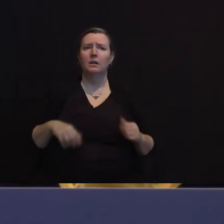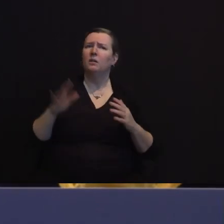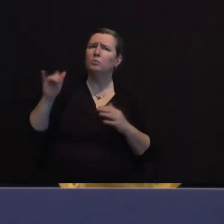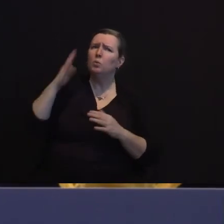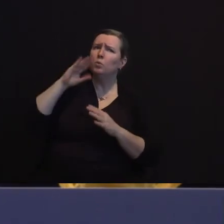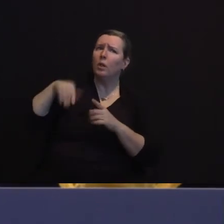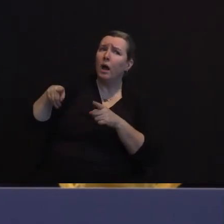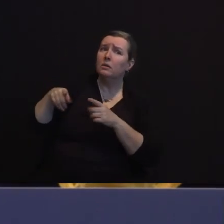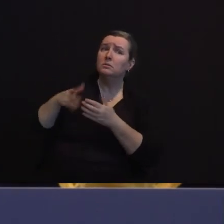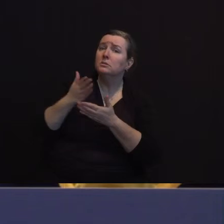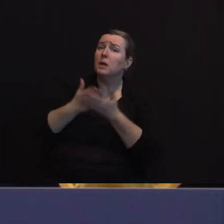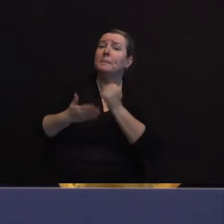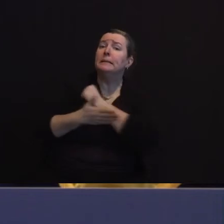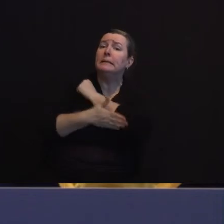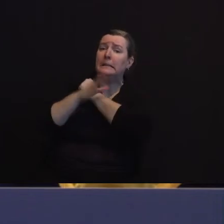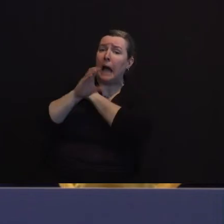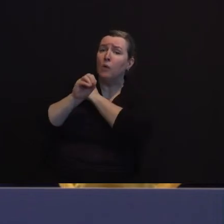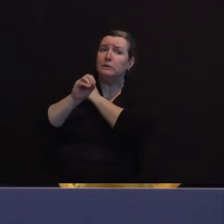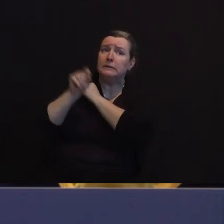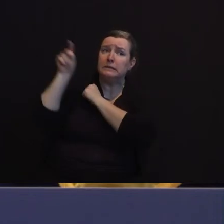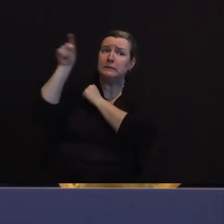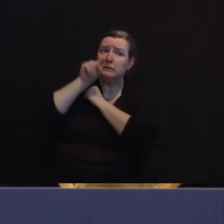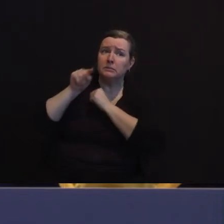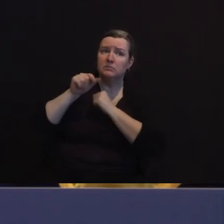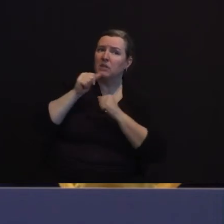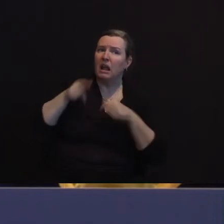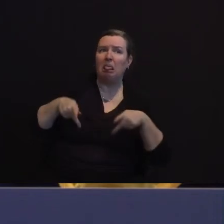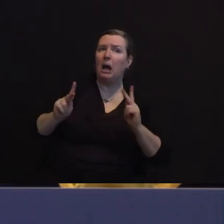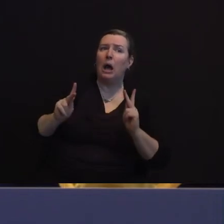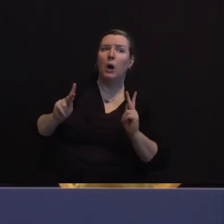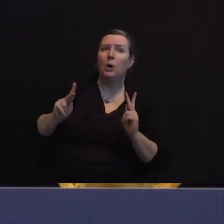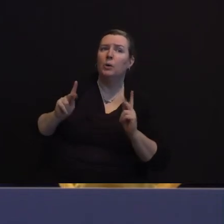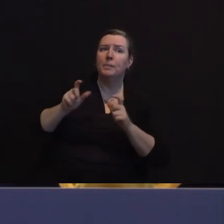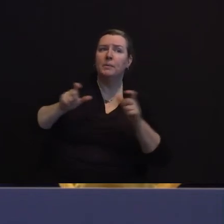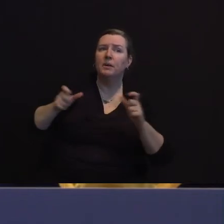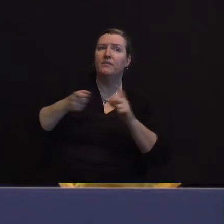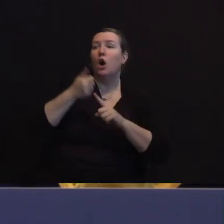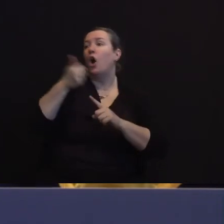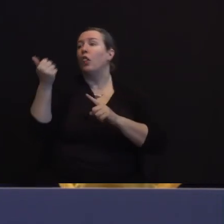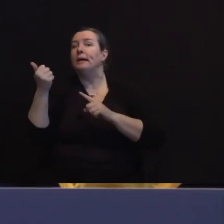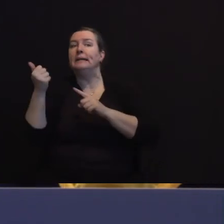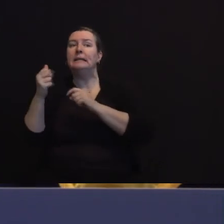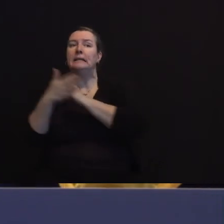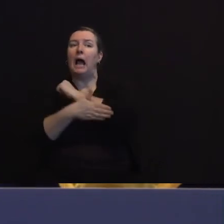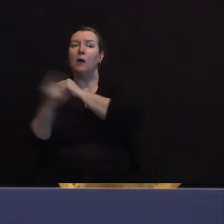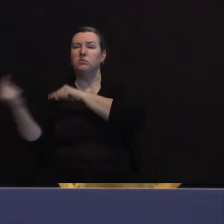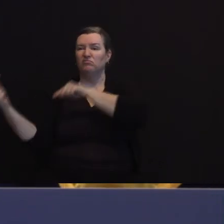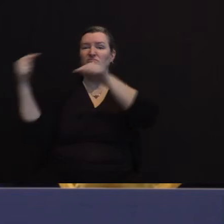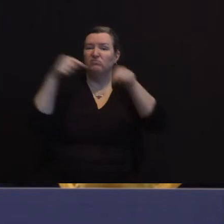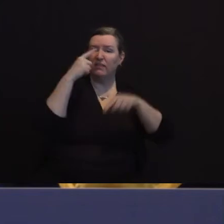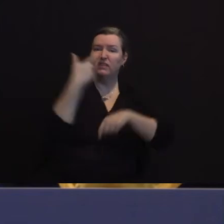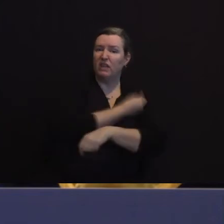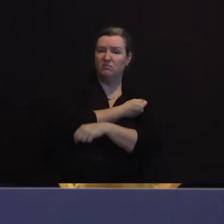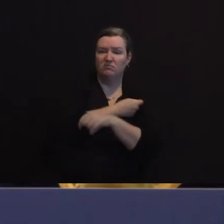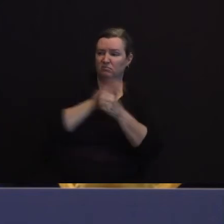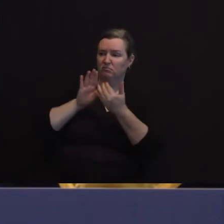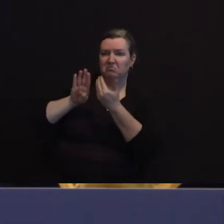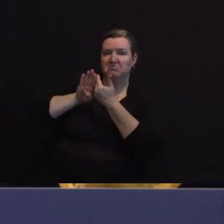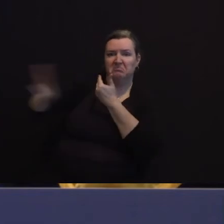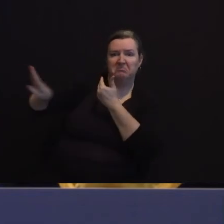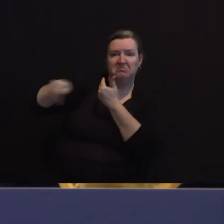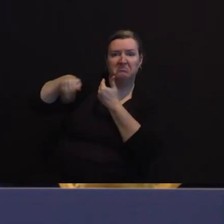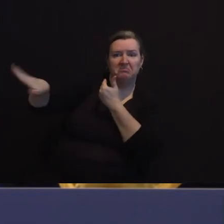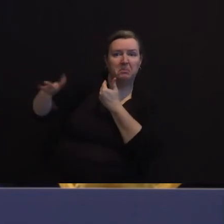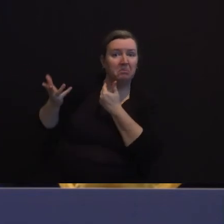started not allowing people that don't live in that county to get a vaccine, they're claiming. Assembly Minority